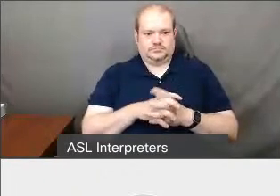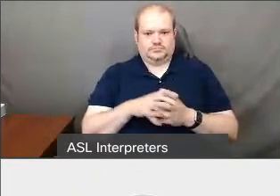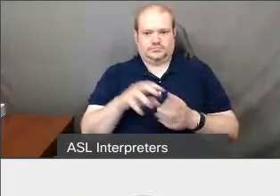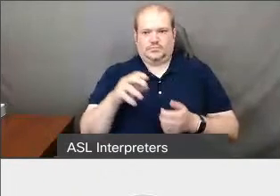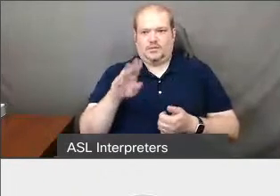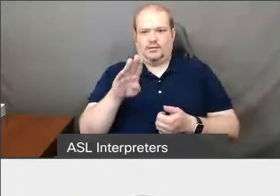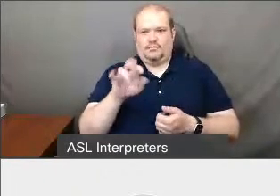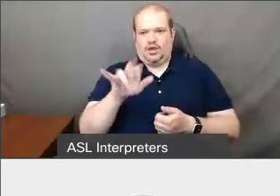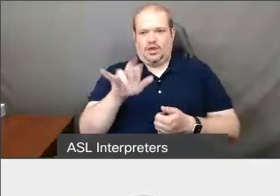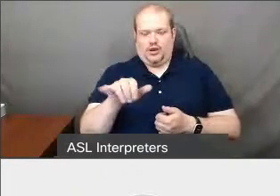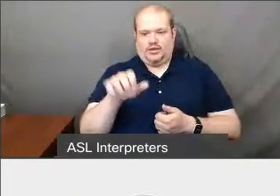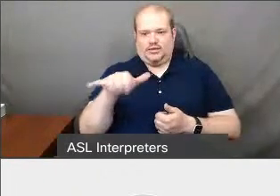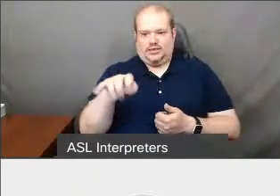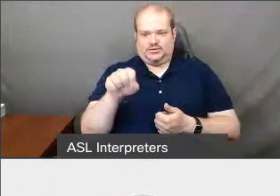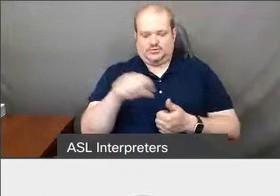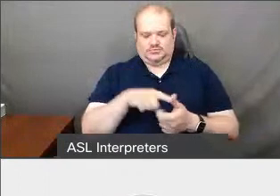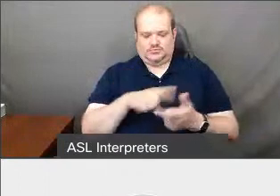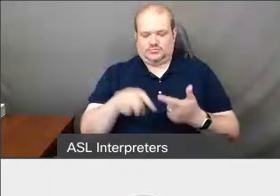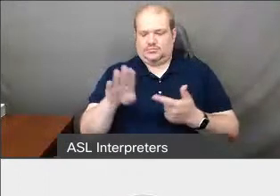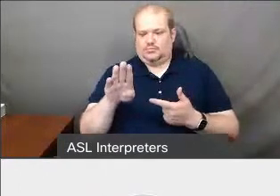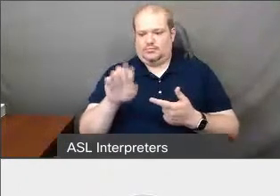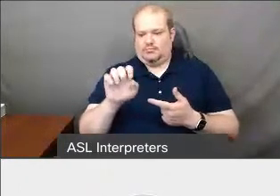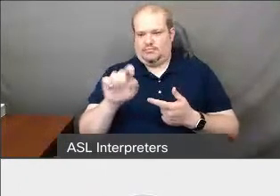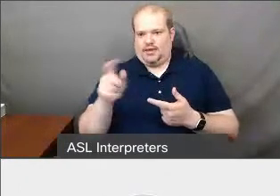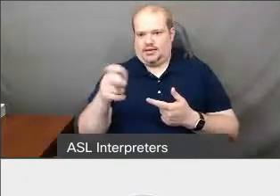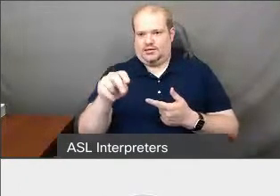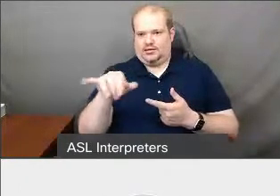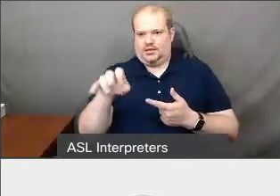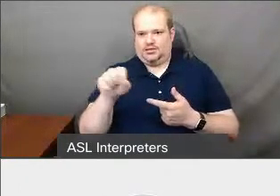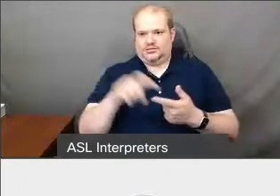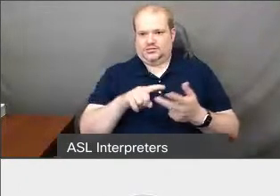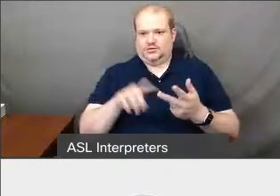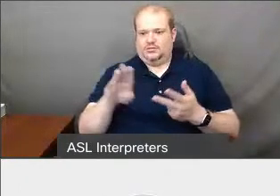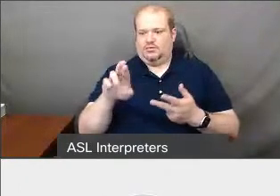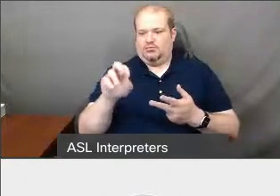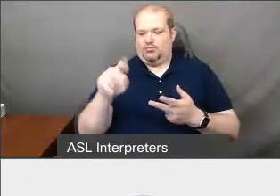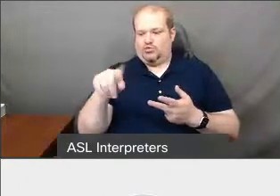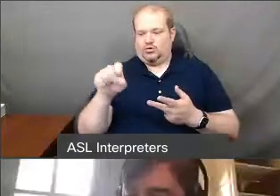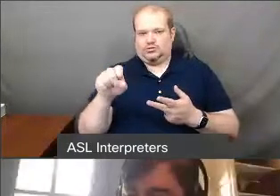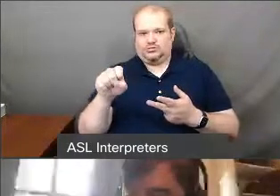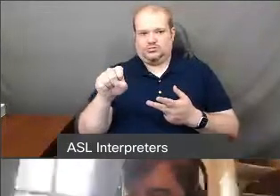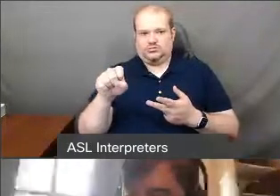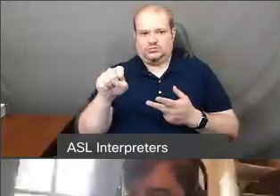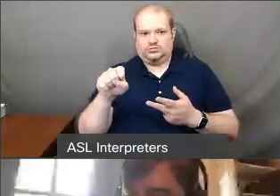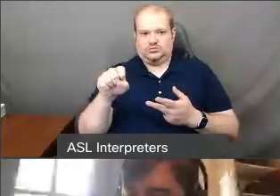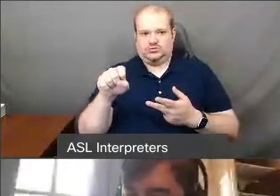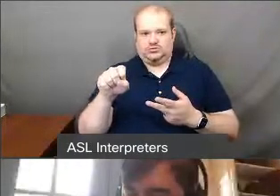Barry, Aye. Benton. Aye. Brooks.